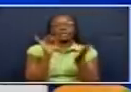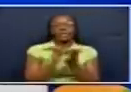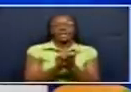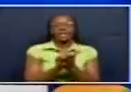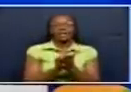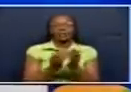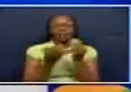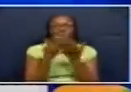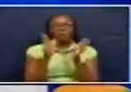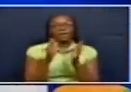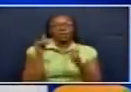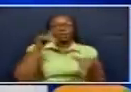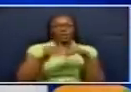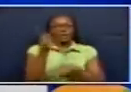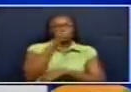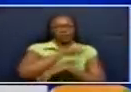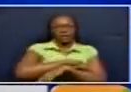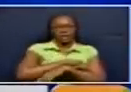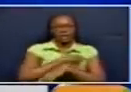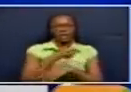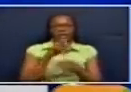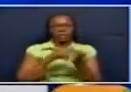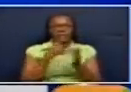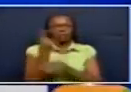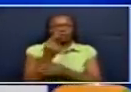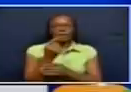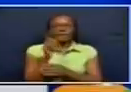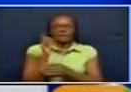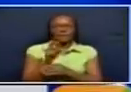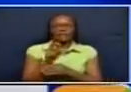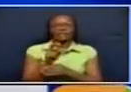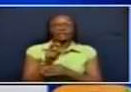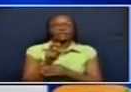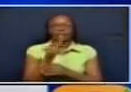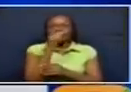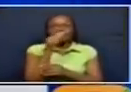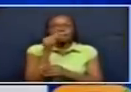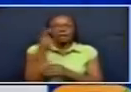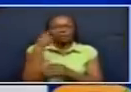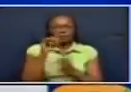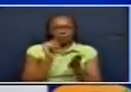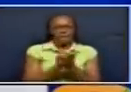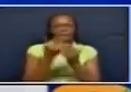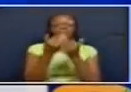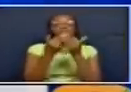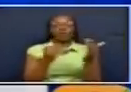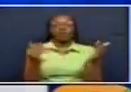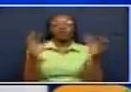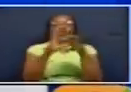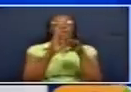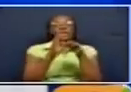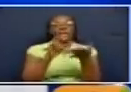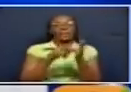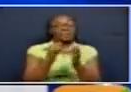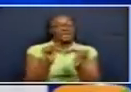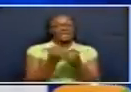day. And it only reads the key of that Wi-Fi device before it actually connects to it. Right. So it's a secure network. Okay. Now,